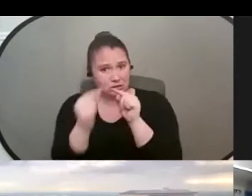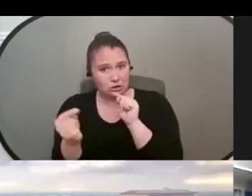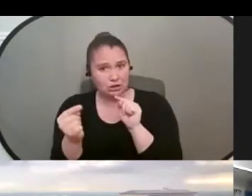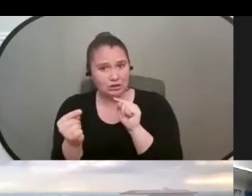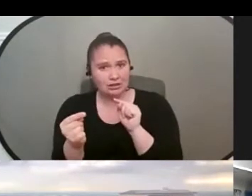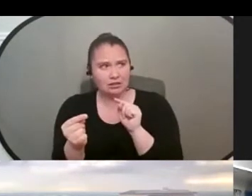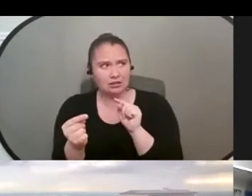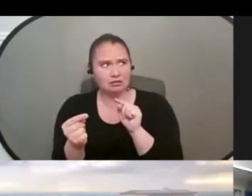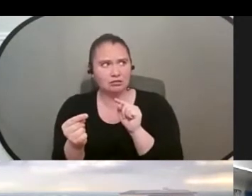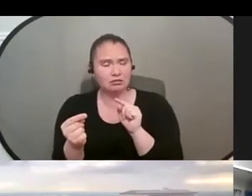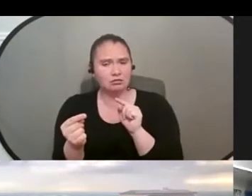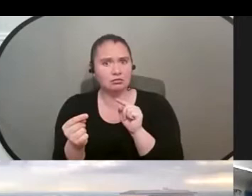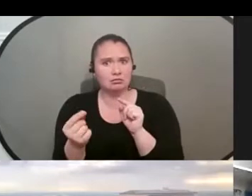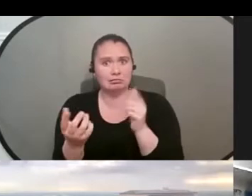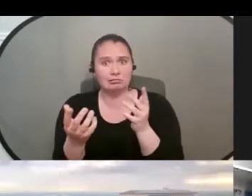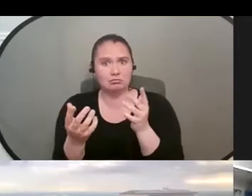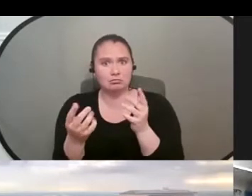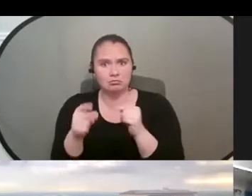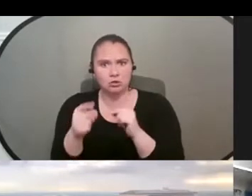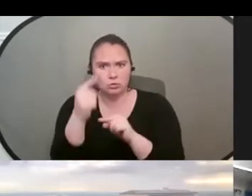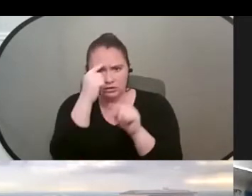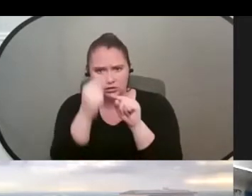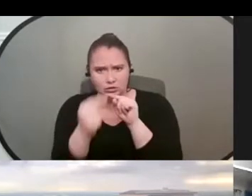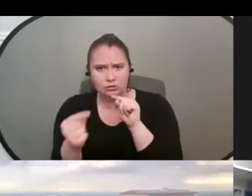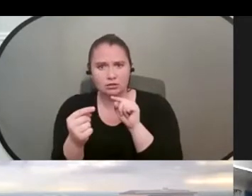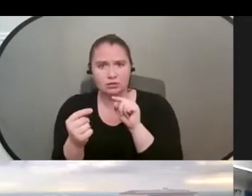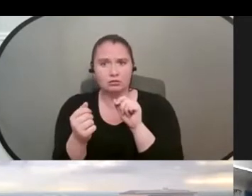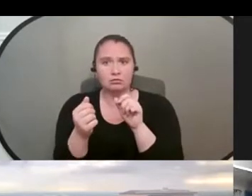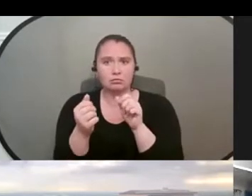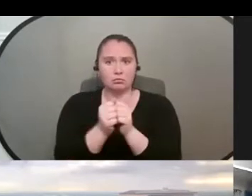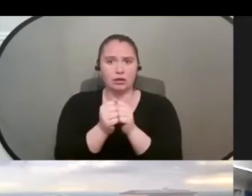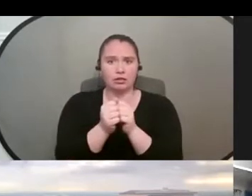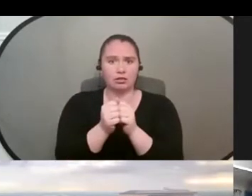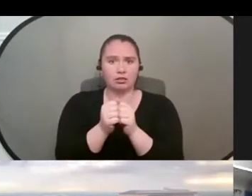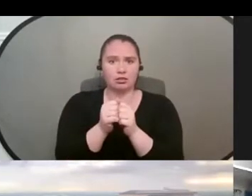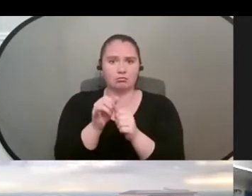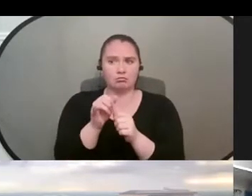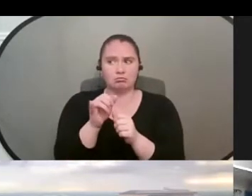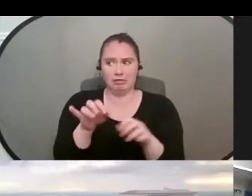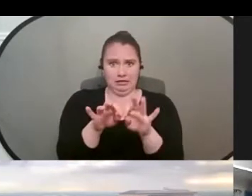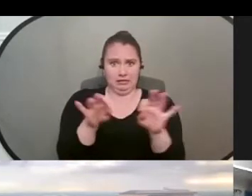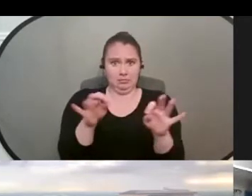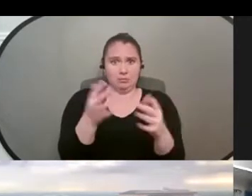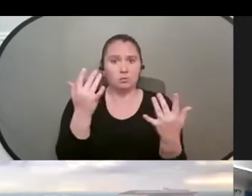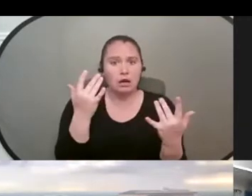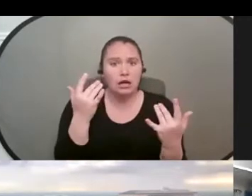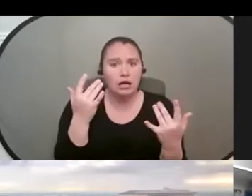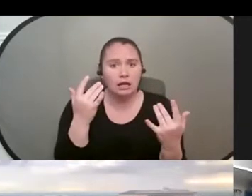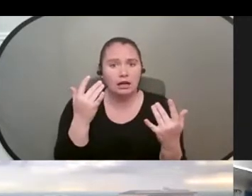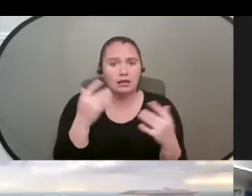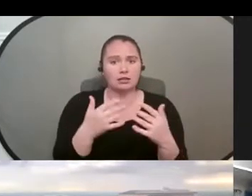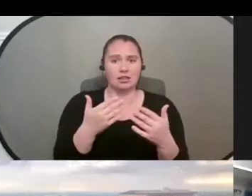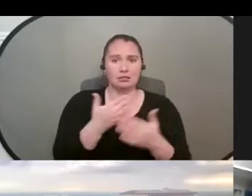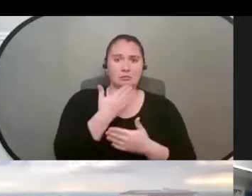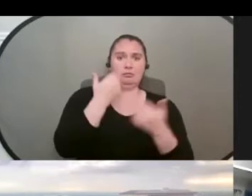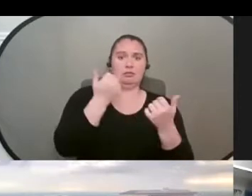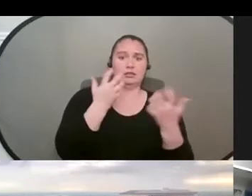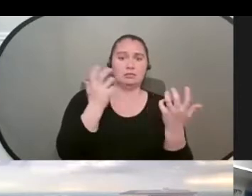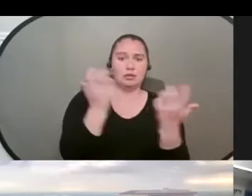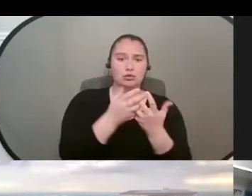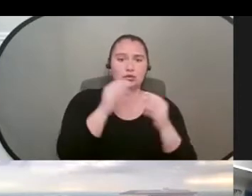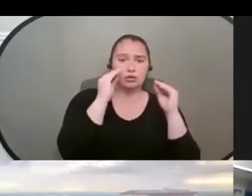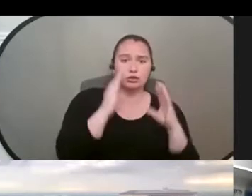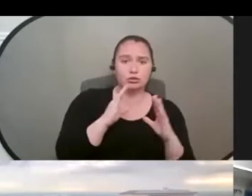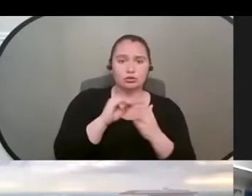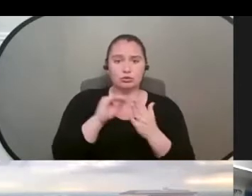why would you disagree with the highest and best use of our facilities for the teachers and the students in Waco ISD